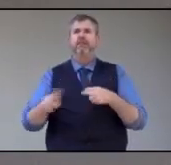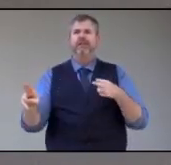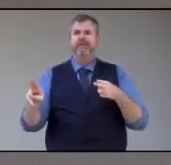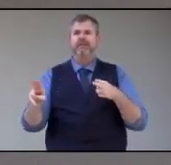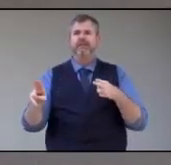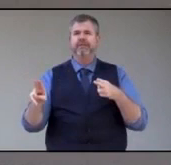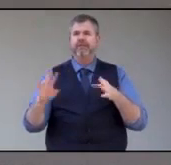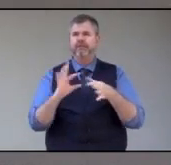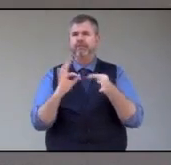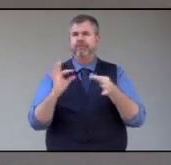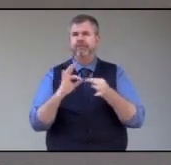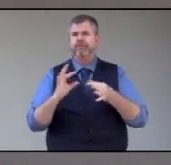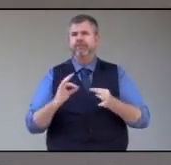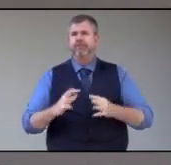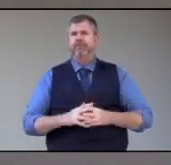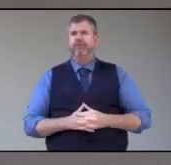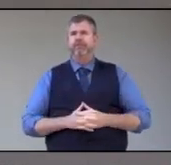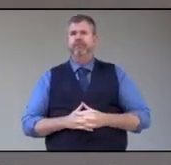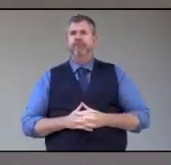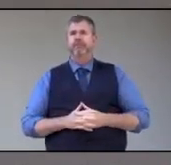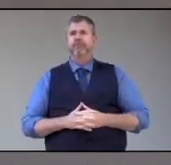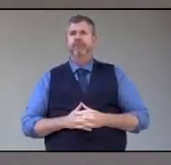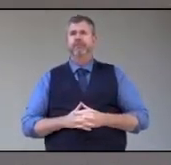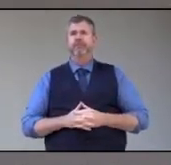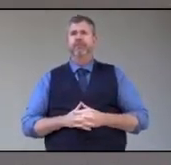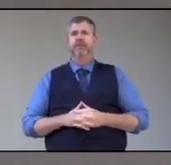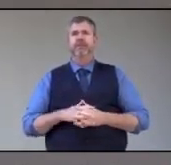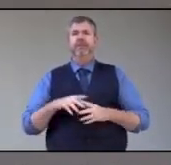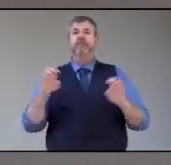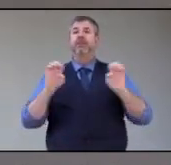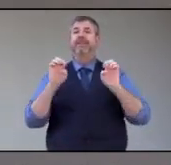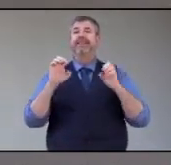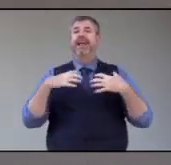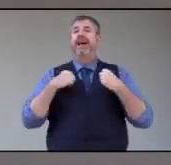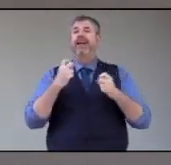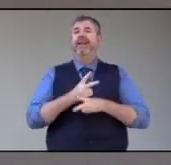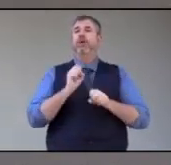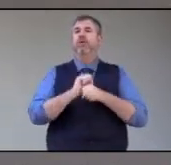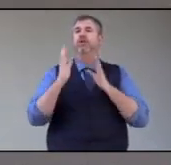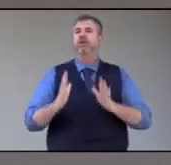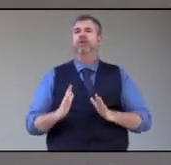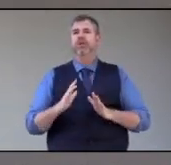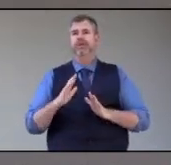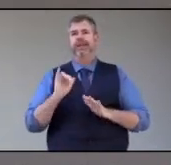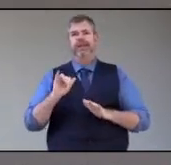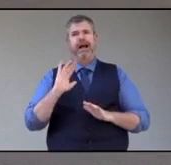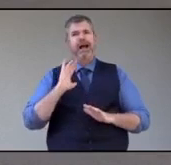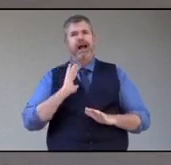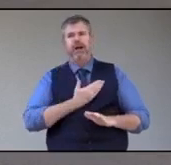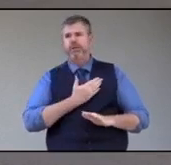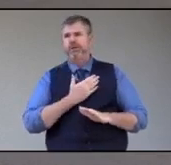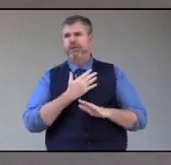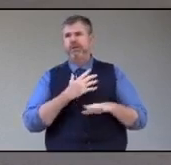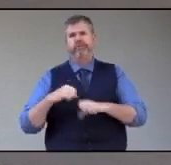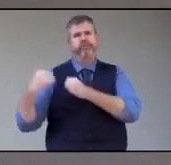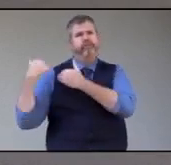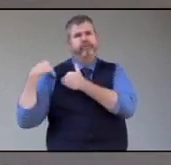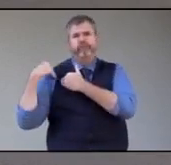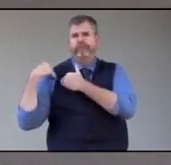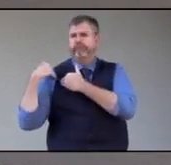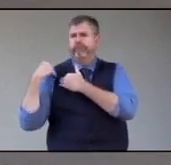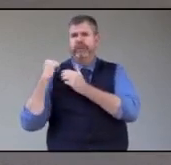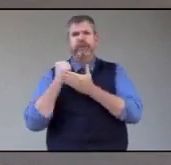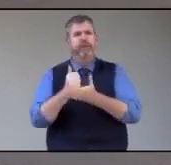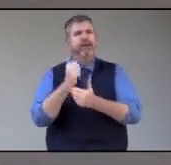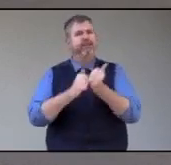emergency healthcare workers, we take pride in our dedication and obligation to help every patient that seeks care. We do so